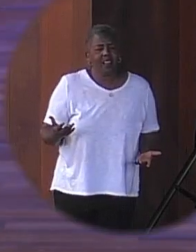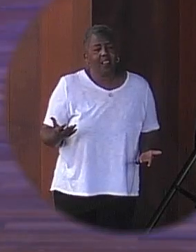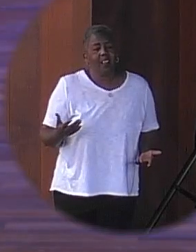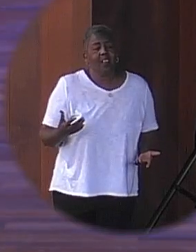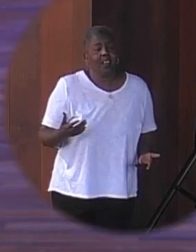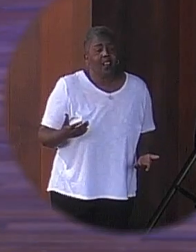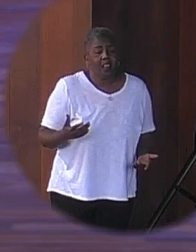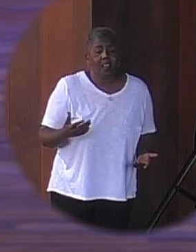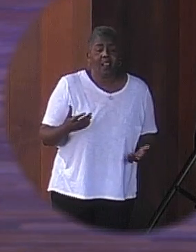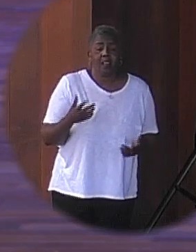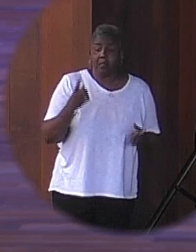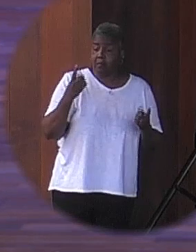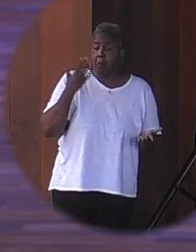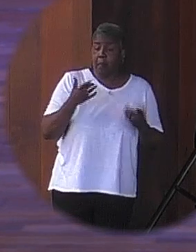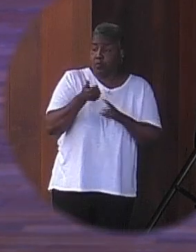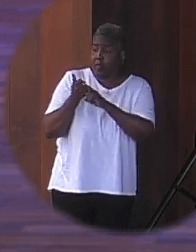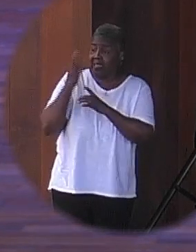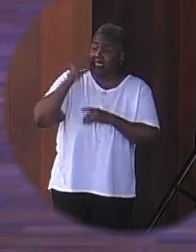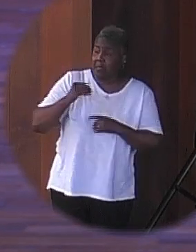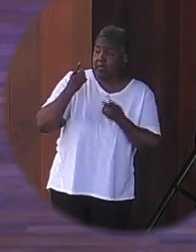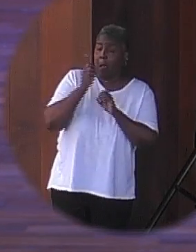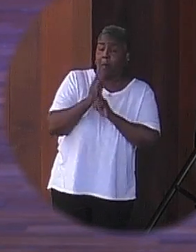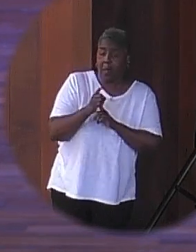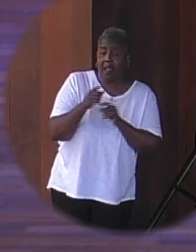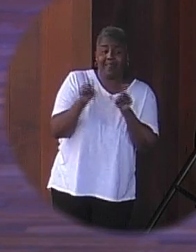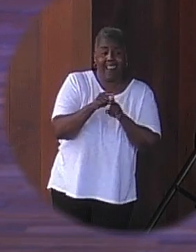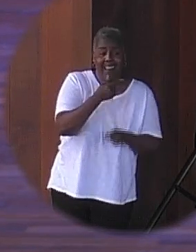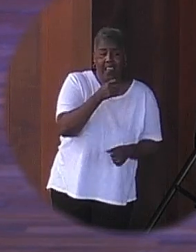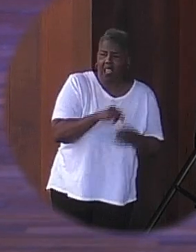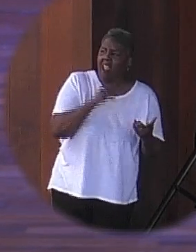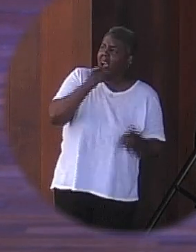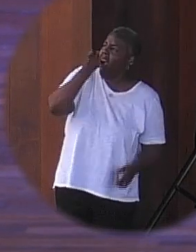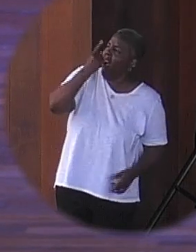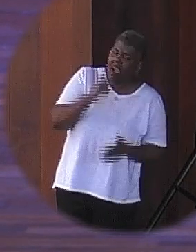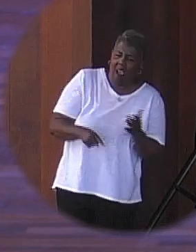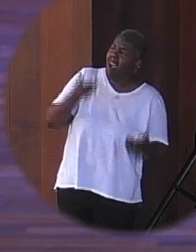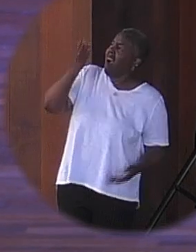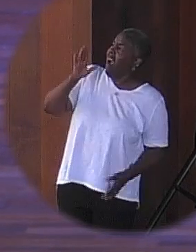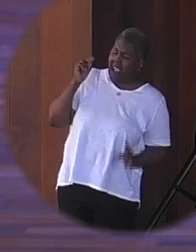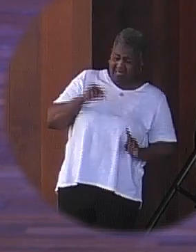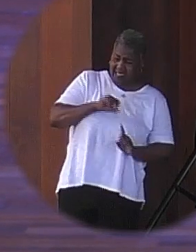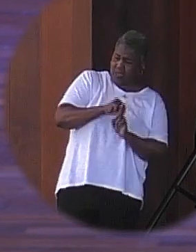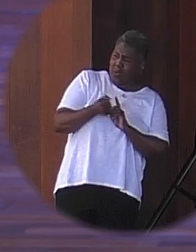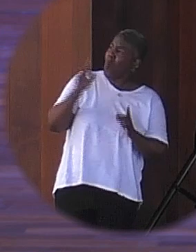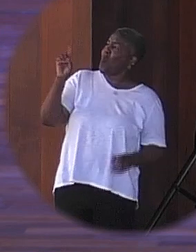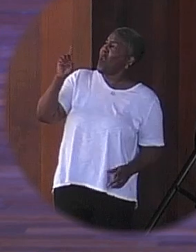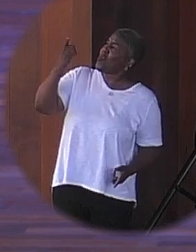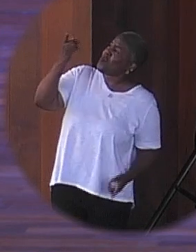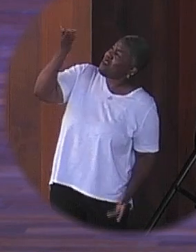You ever had a Gideon moment? You ever had a moment when you couldn't understand where God was in all this?